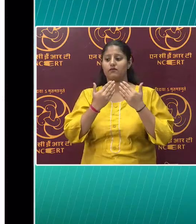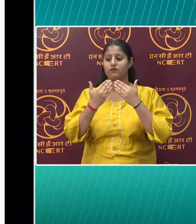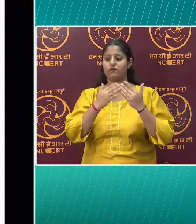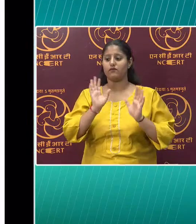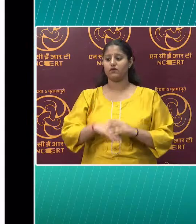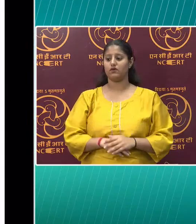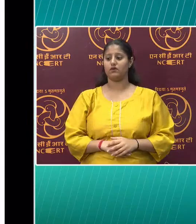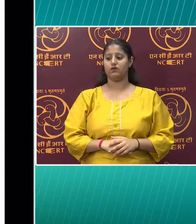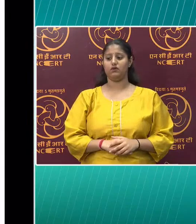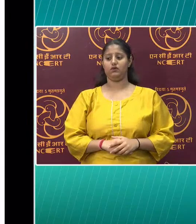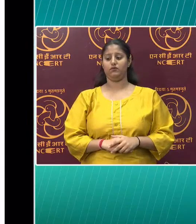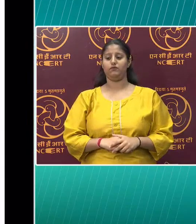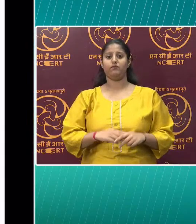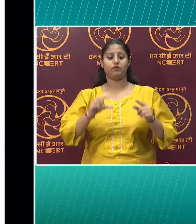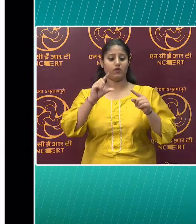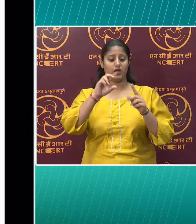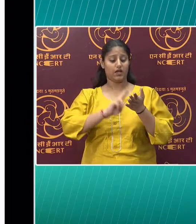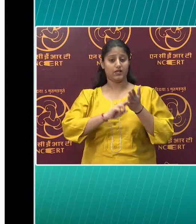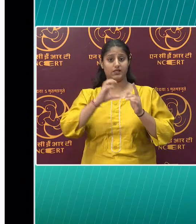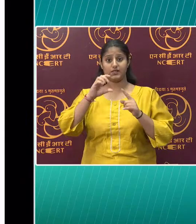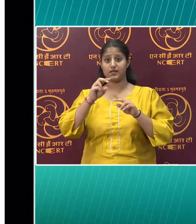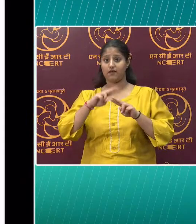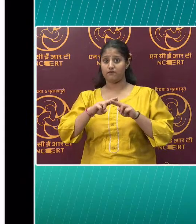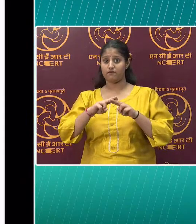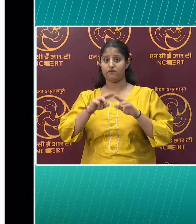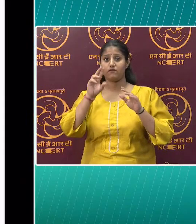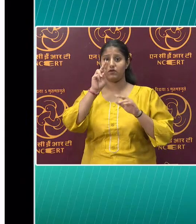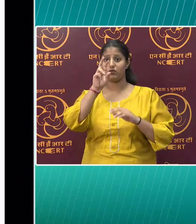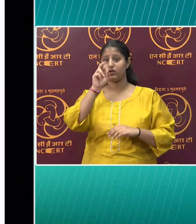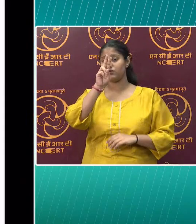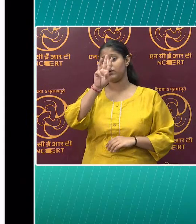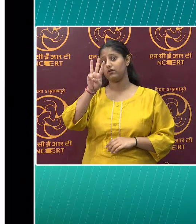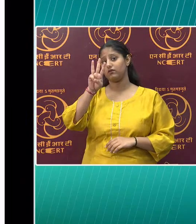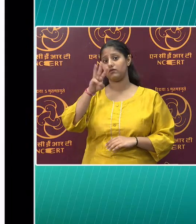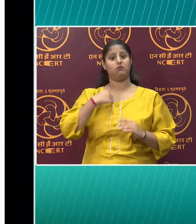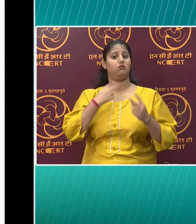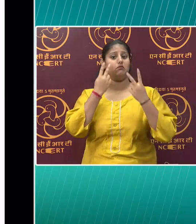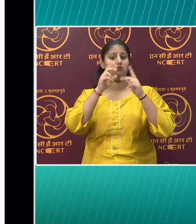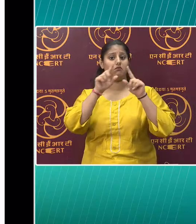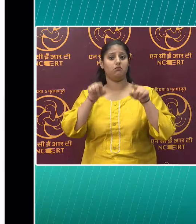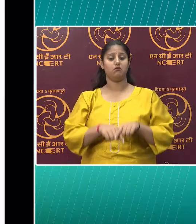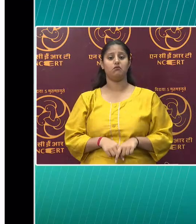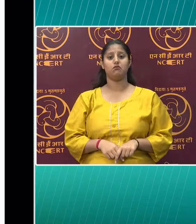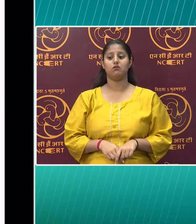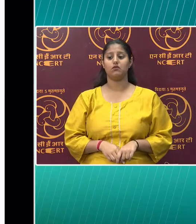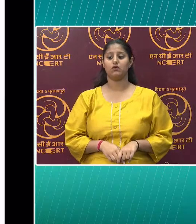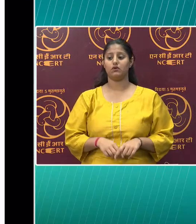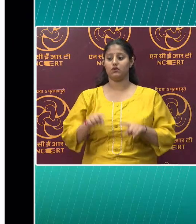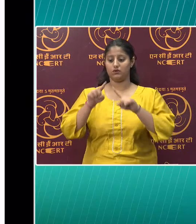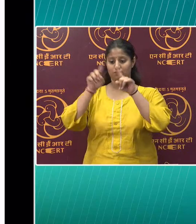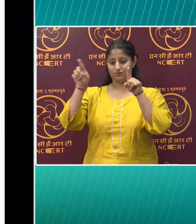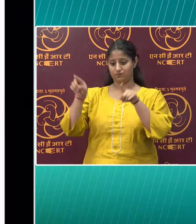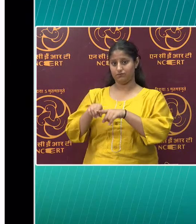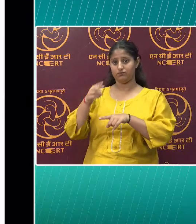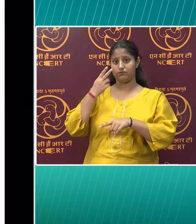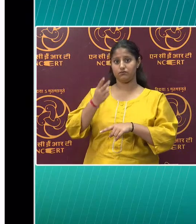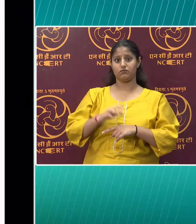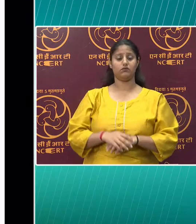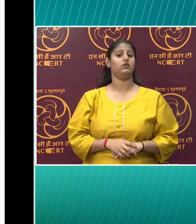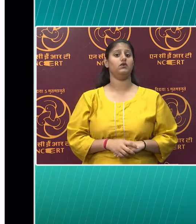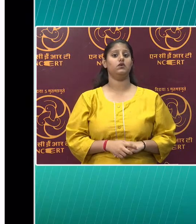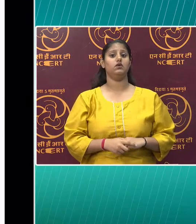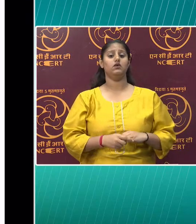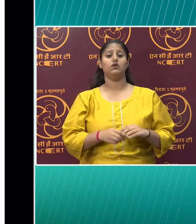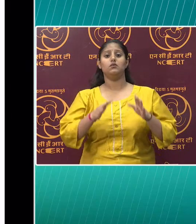have 4 stages of education. Foundational stage, Right. uh, where play-based learning, focusing on